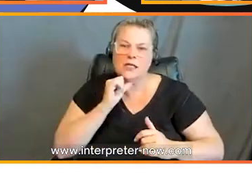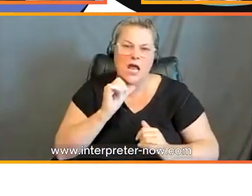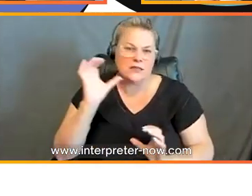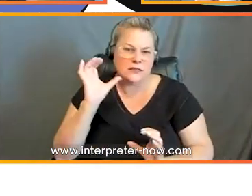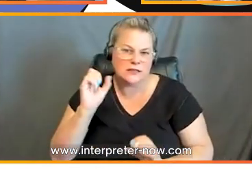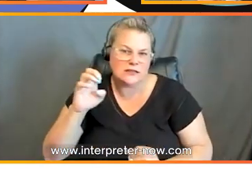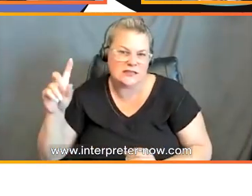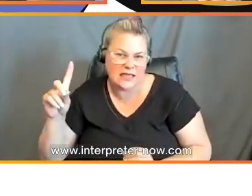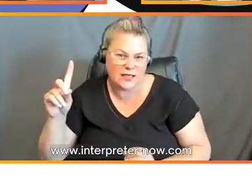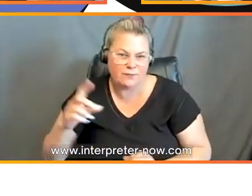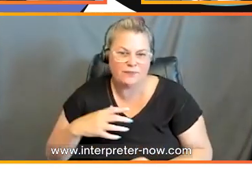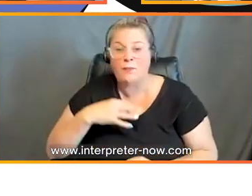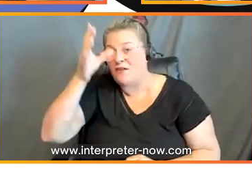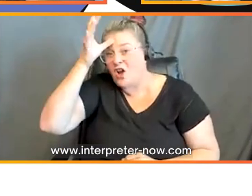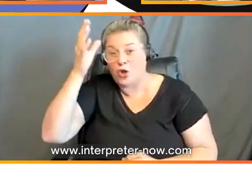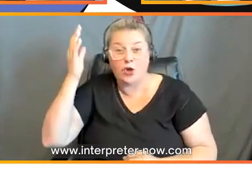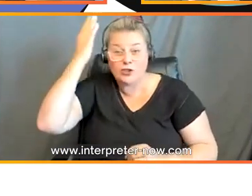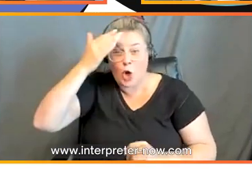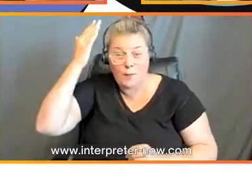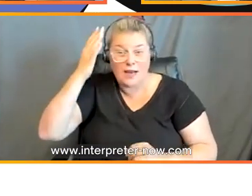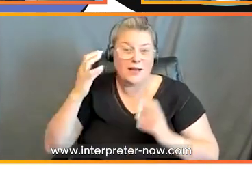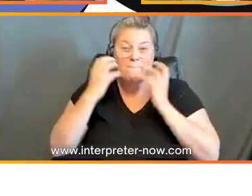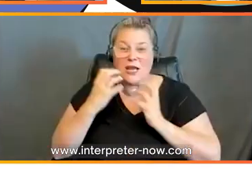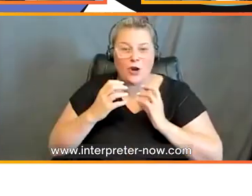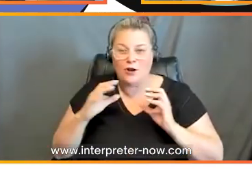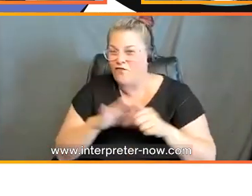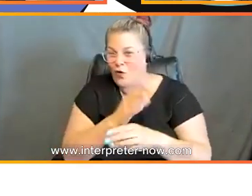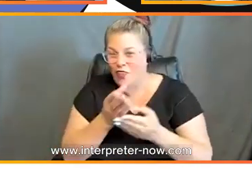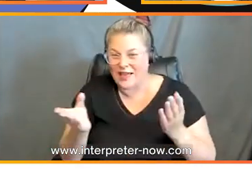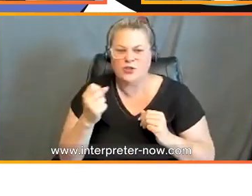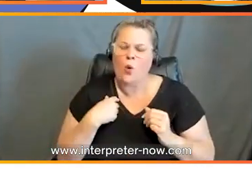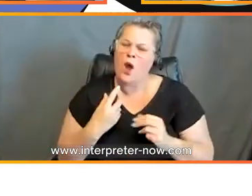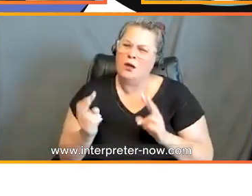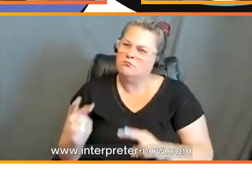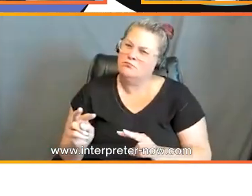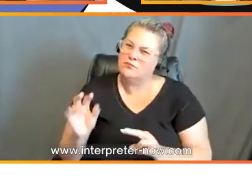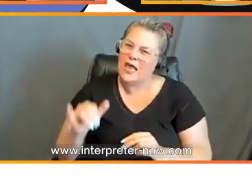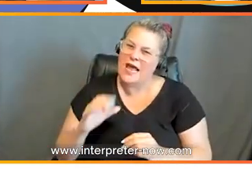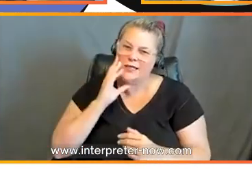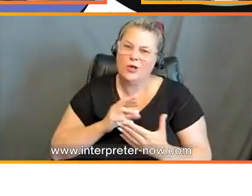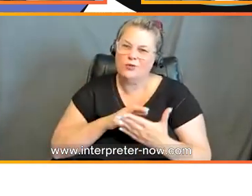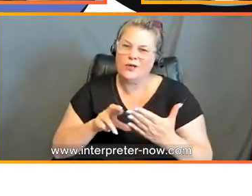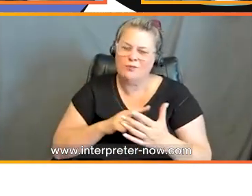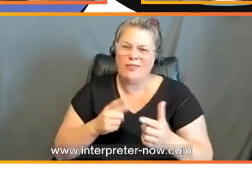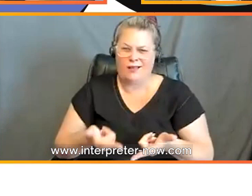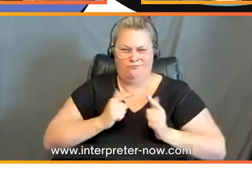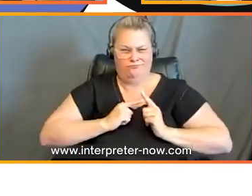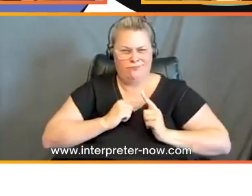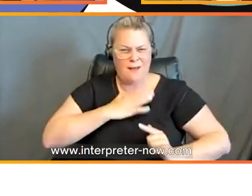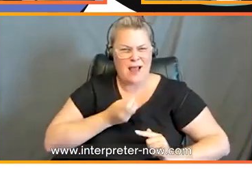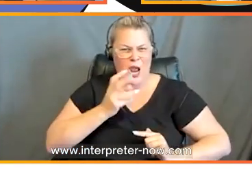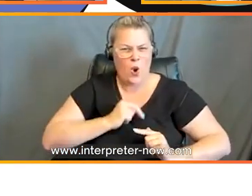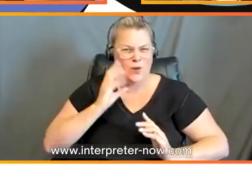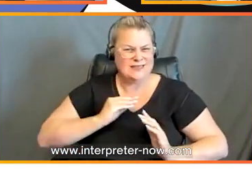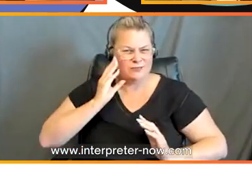And so I watched them experience racism, but then I had my own experiences with it, which I'm happy to dig deeper into as we